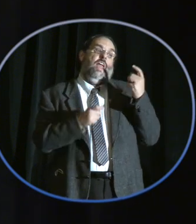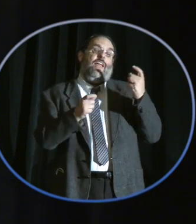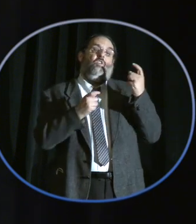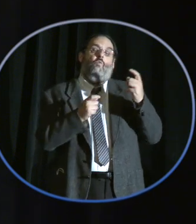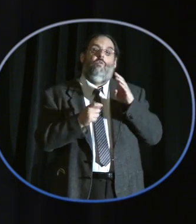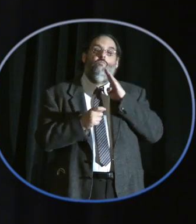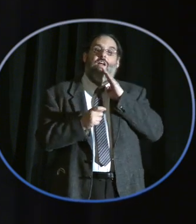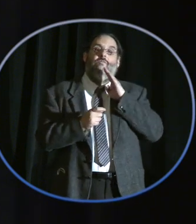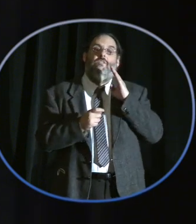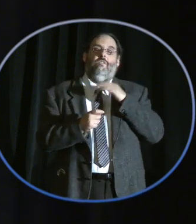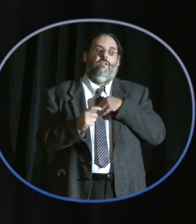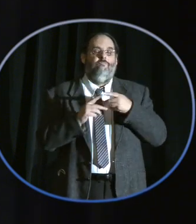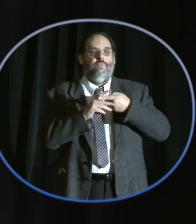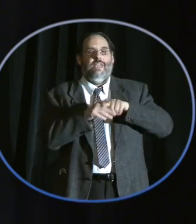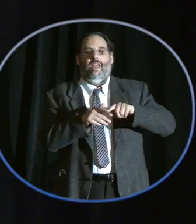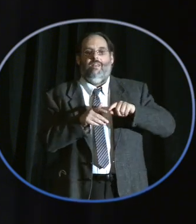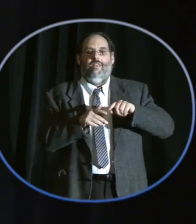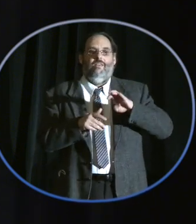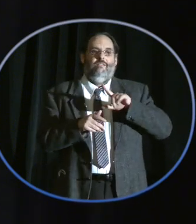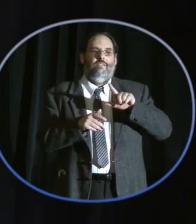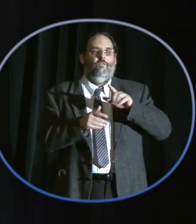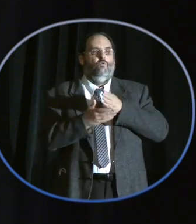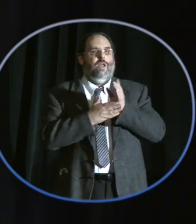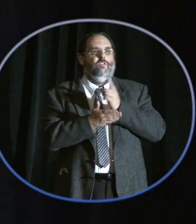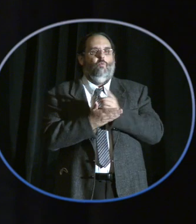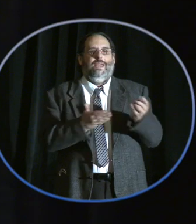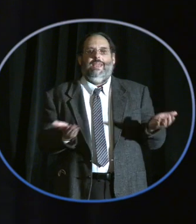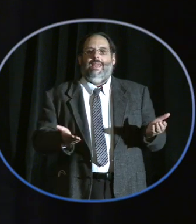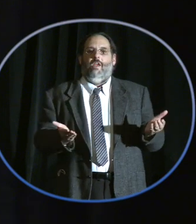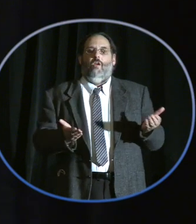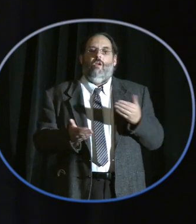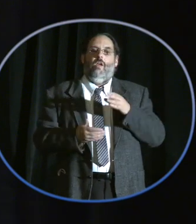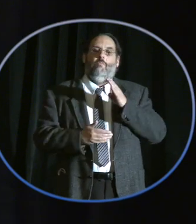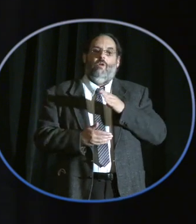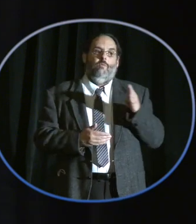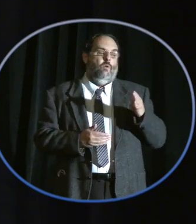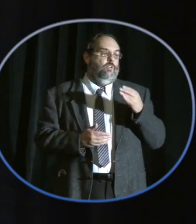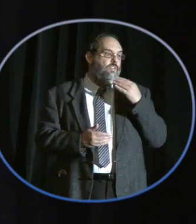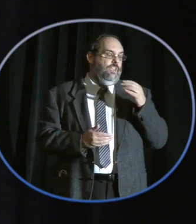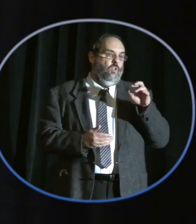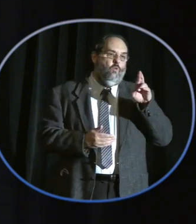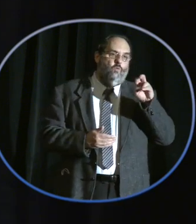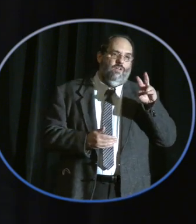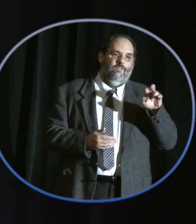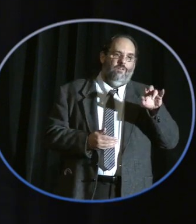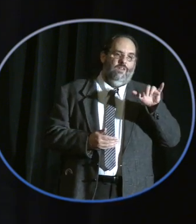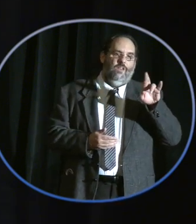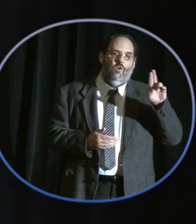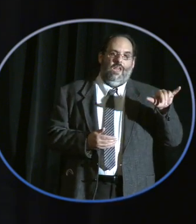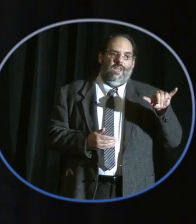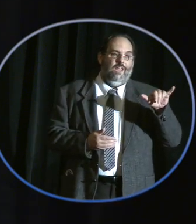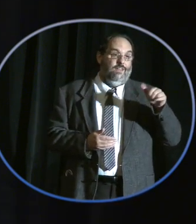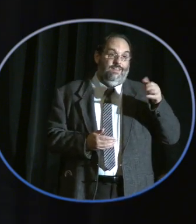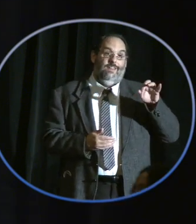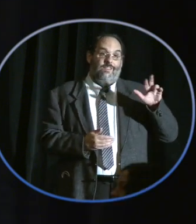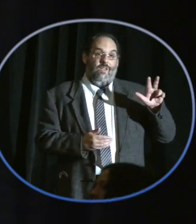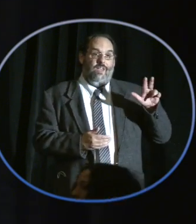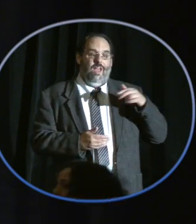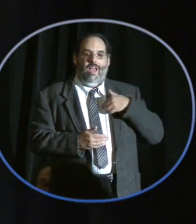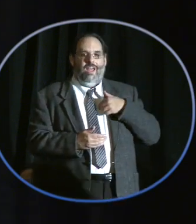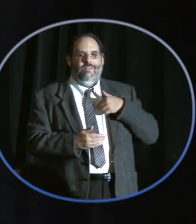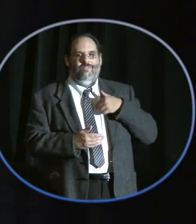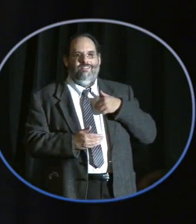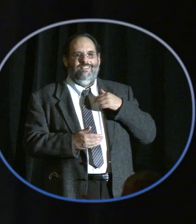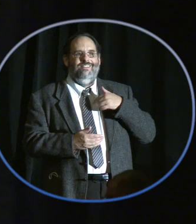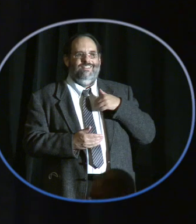Rights Breakfast and kick off Civil Rights Week here in Baltimore. Reverend Yeary, in 1993, I can assure you I was in